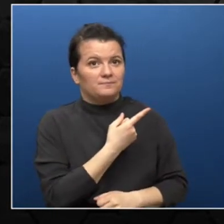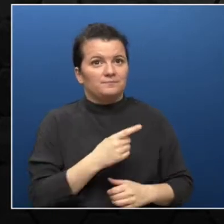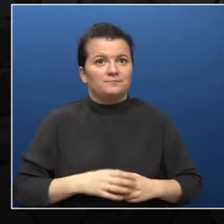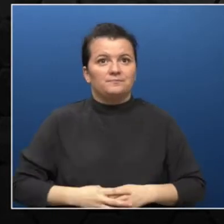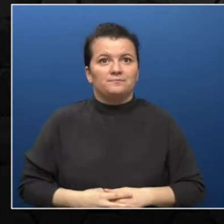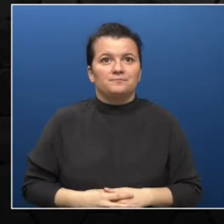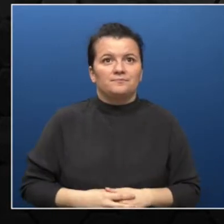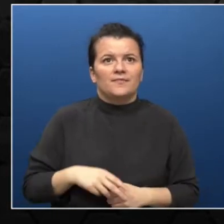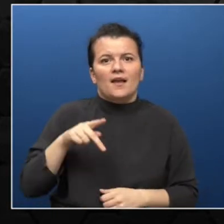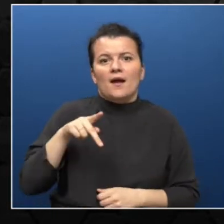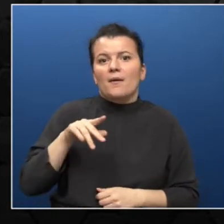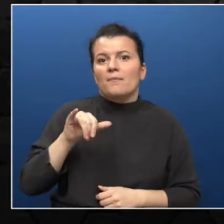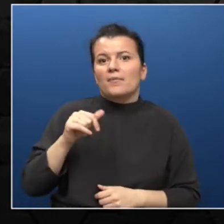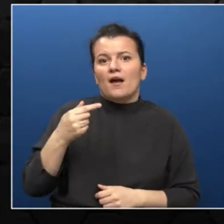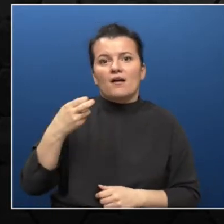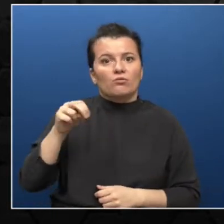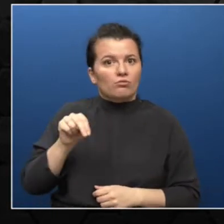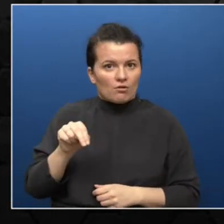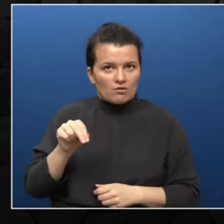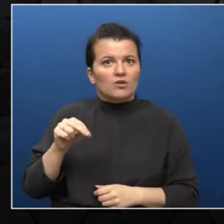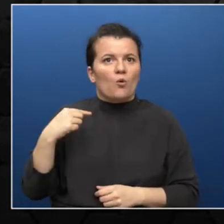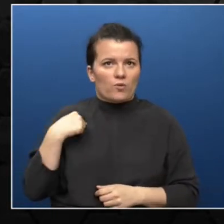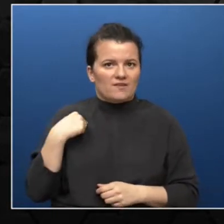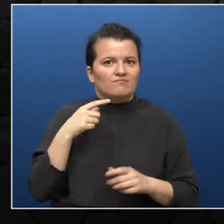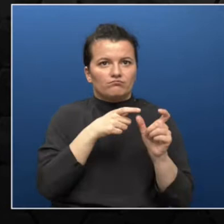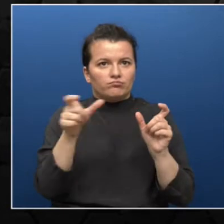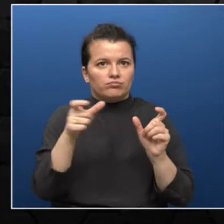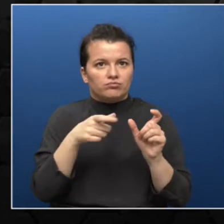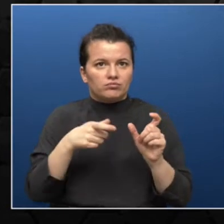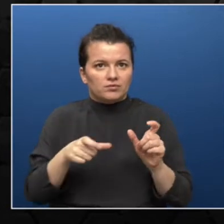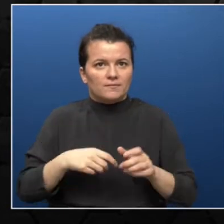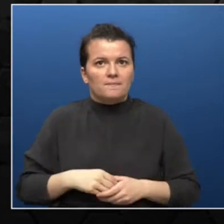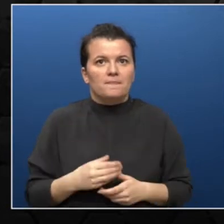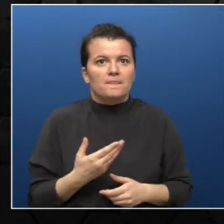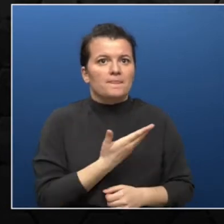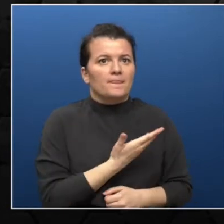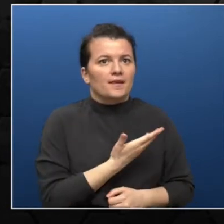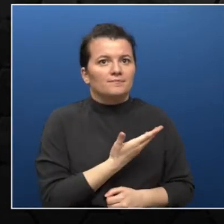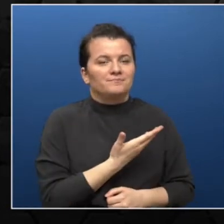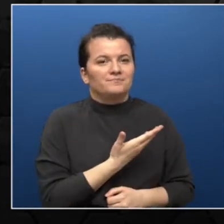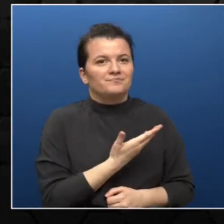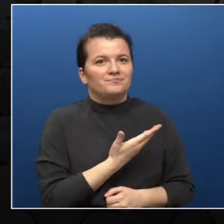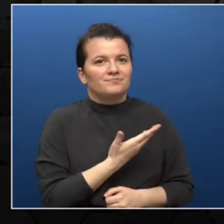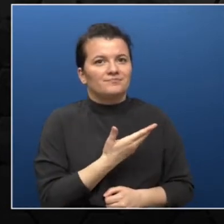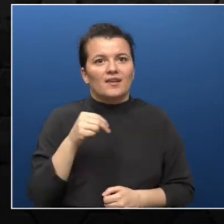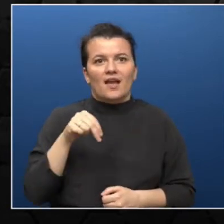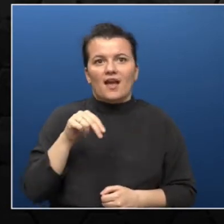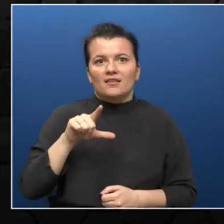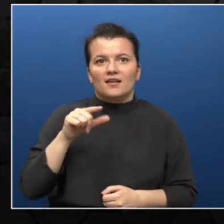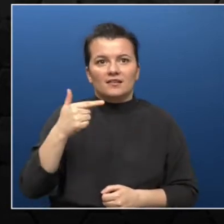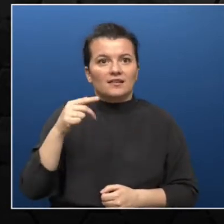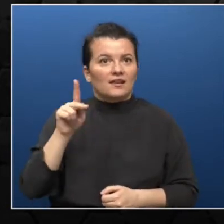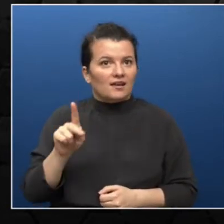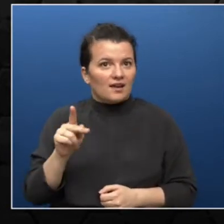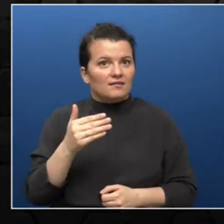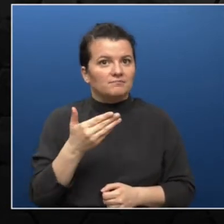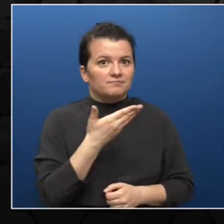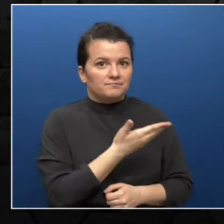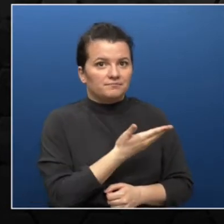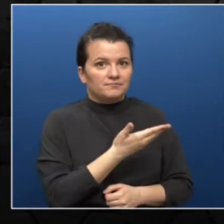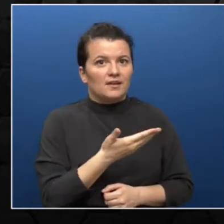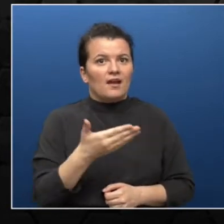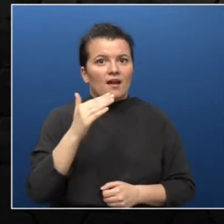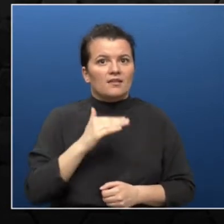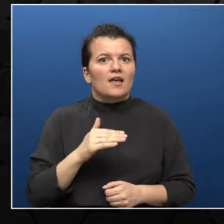importing NLTK, and then we're importing Matplotlib, and we're importing Stopwords, WordCloud. So